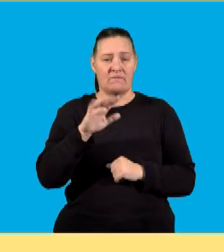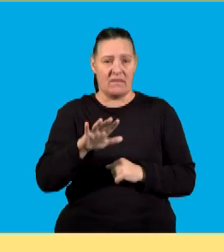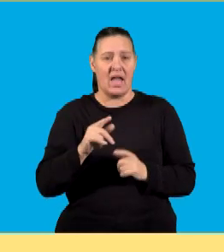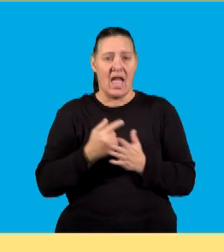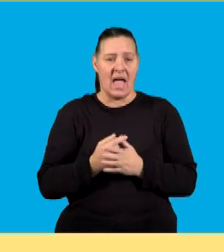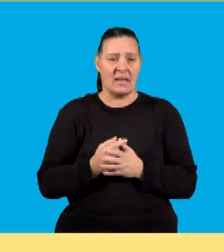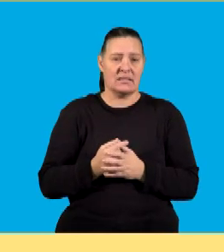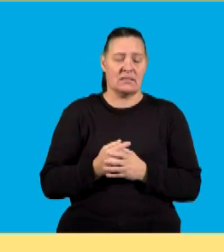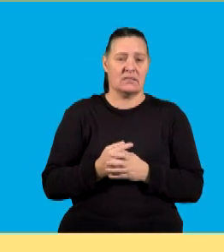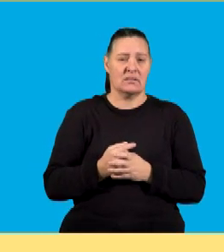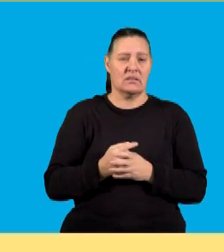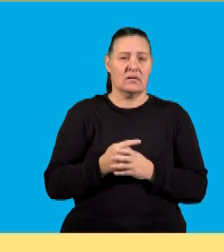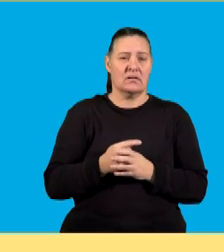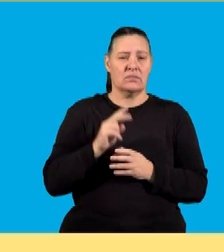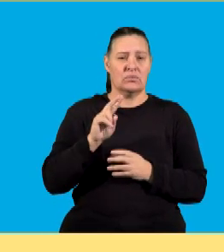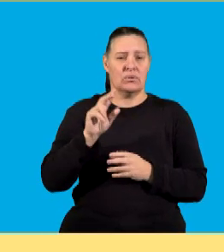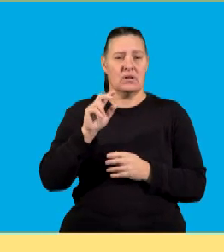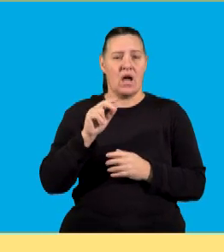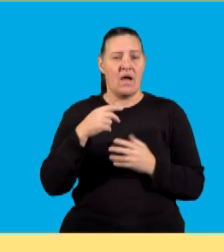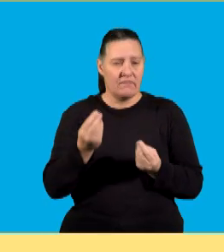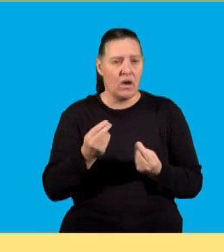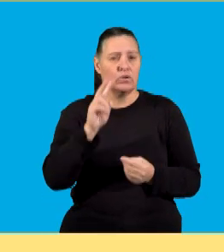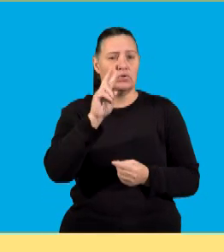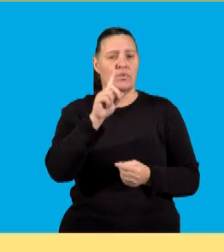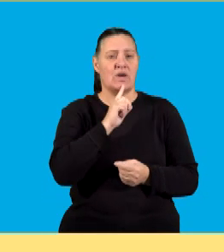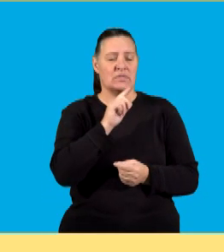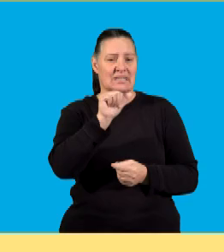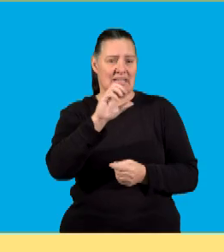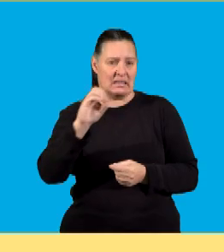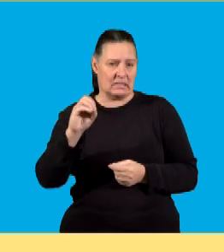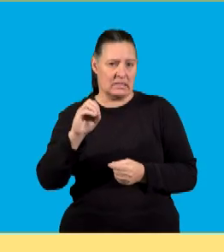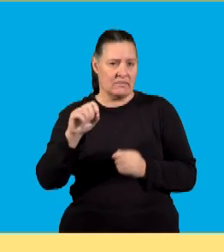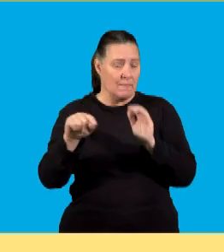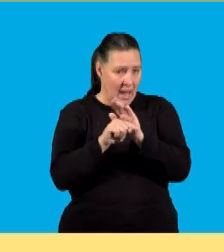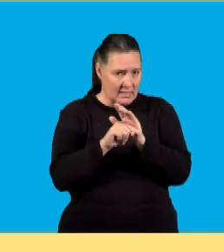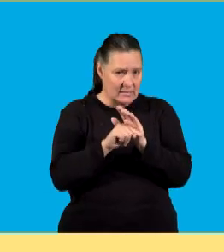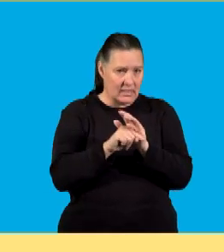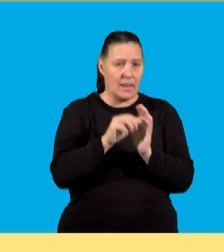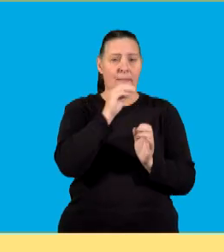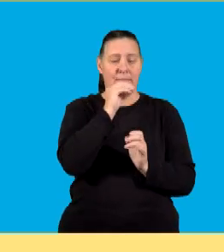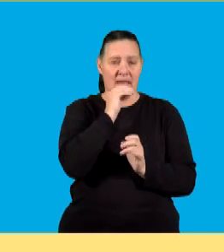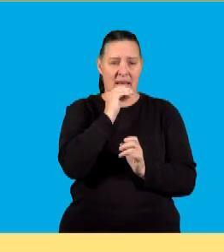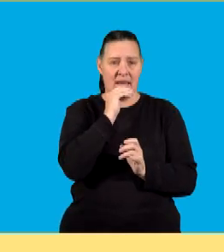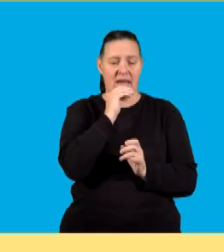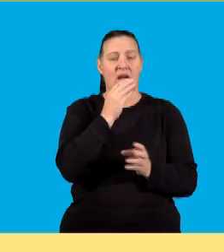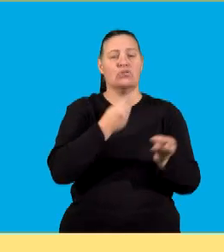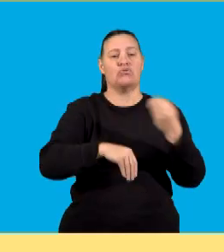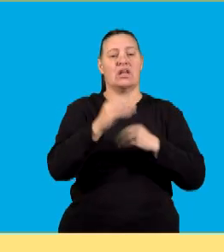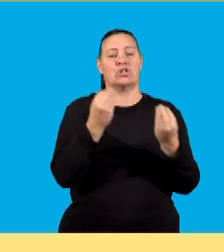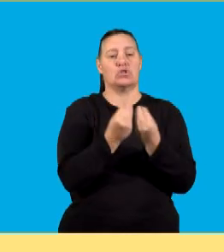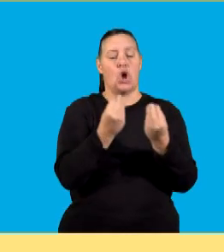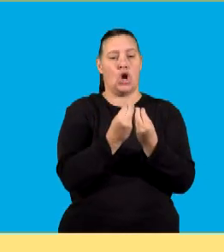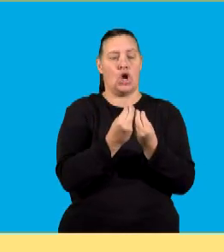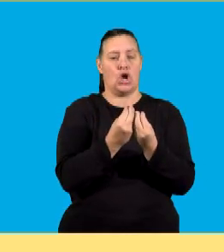the 70,500, we realize that we have 2,600, and once it's a minus, it becomes a